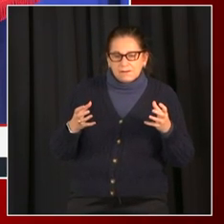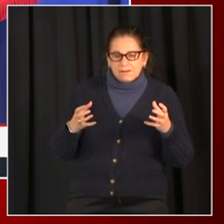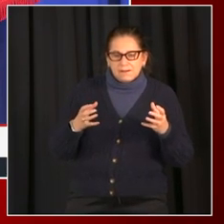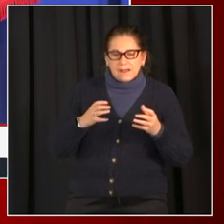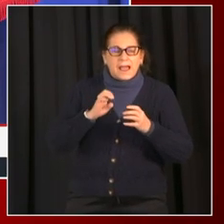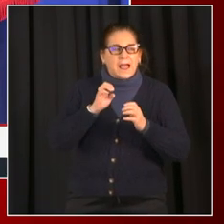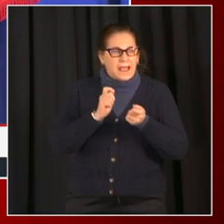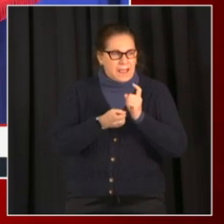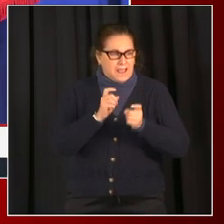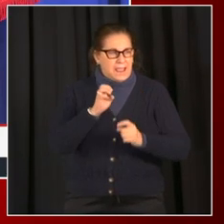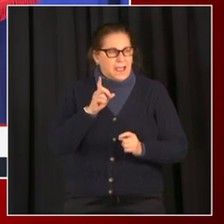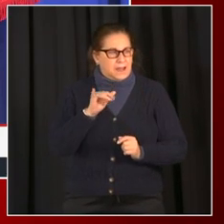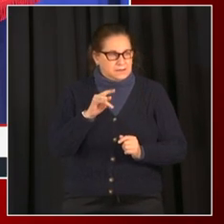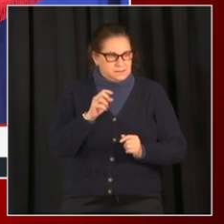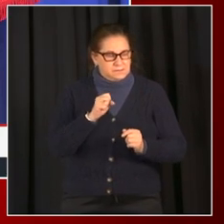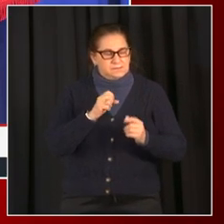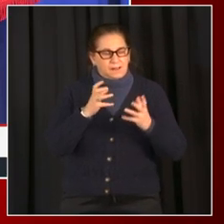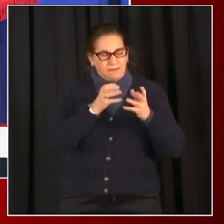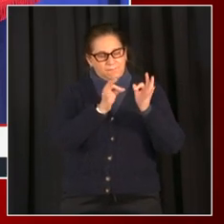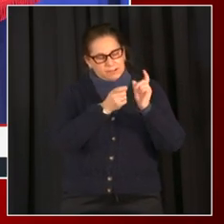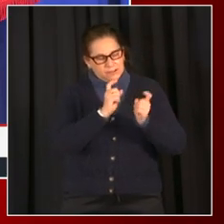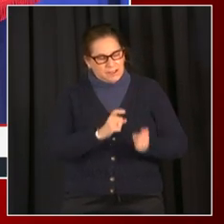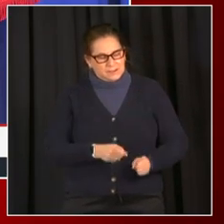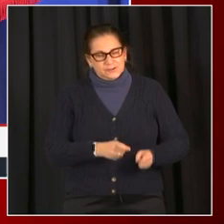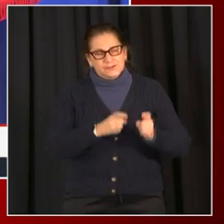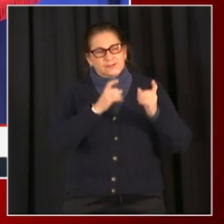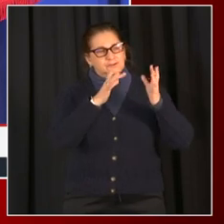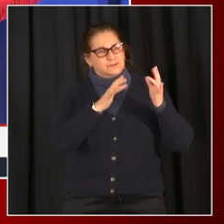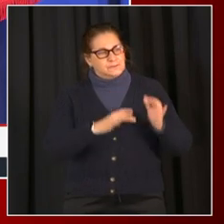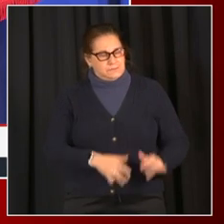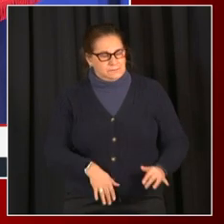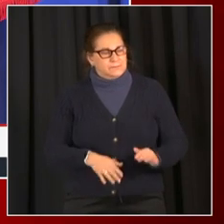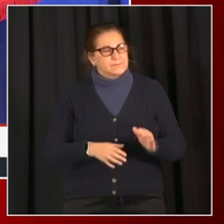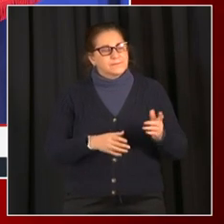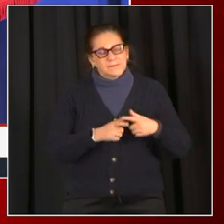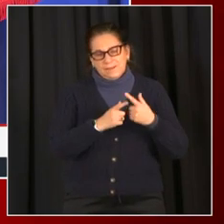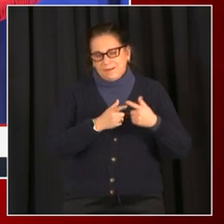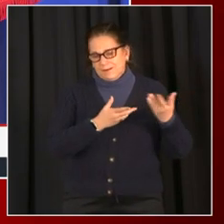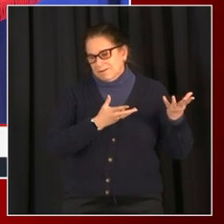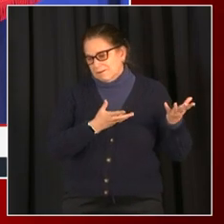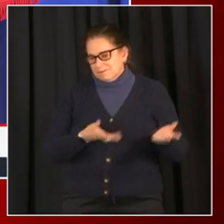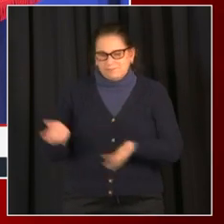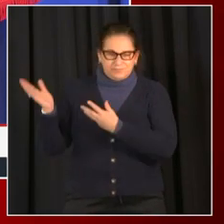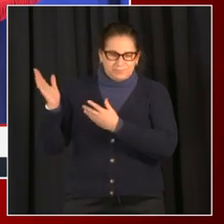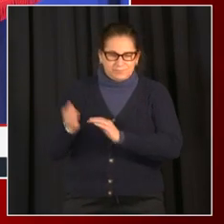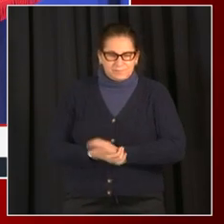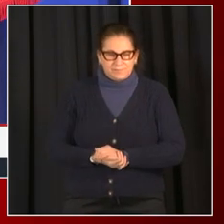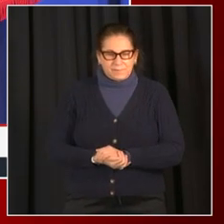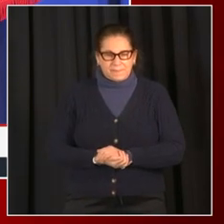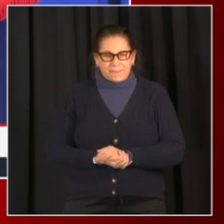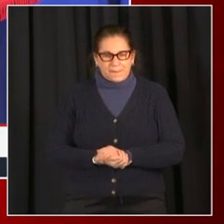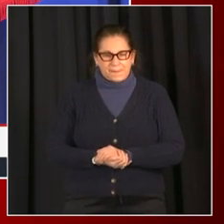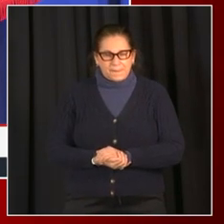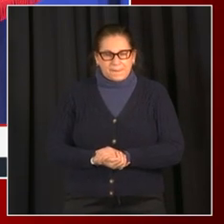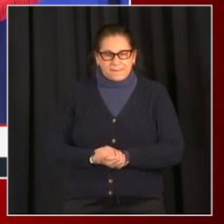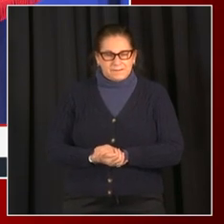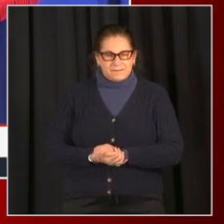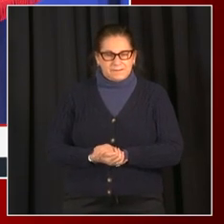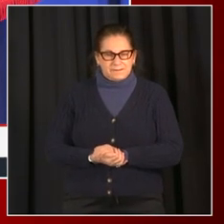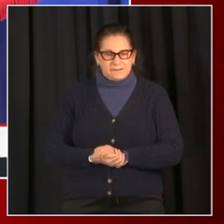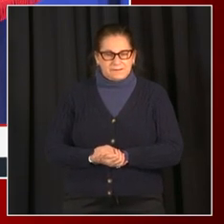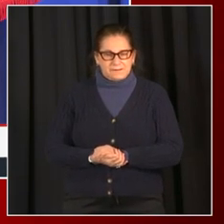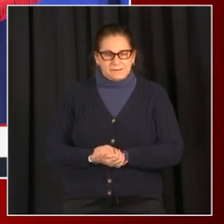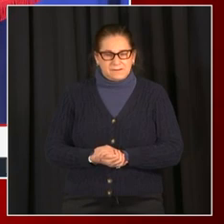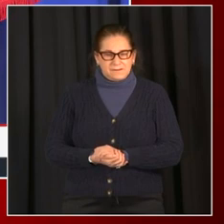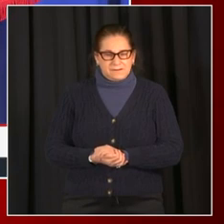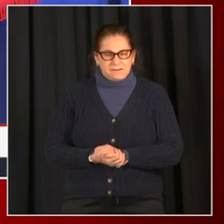in it. But I am kind of thinking about those Washingtonians and frankly our fellow Americans who at the end of